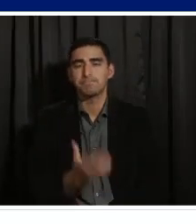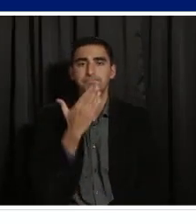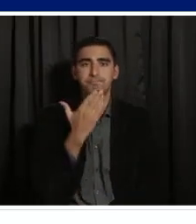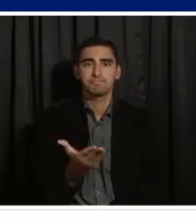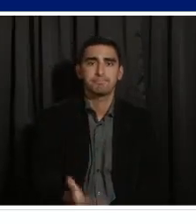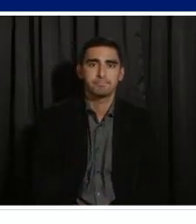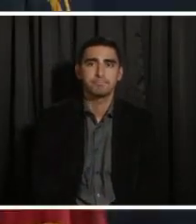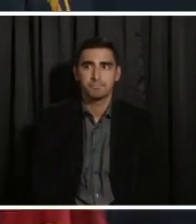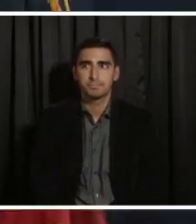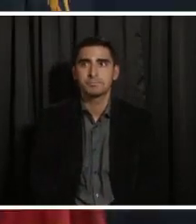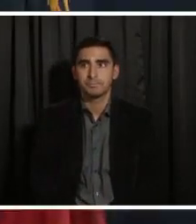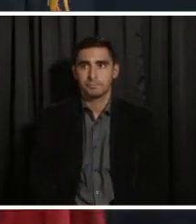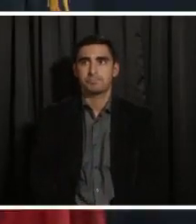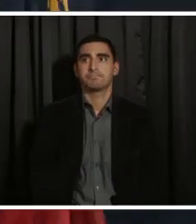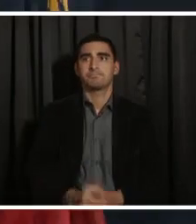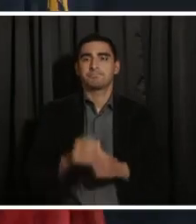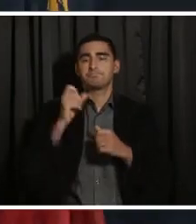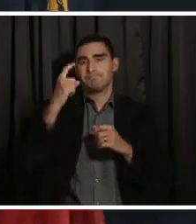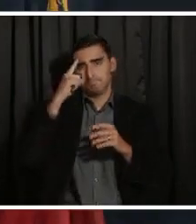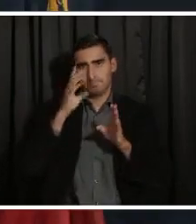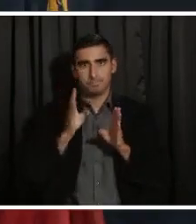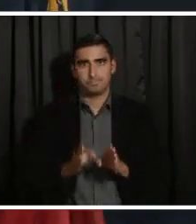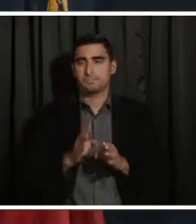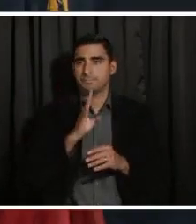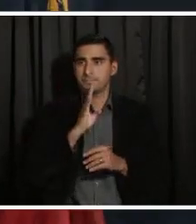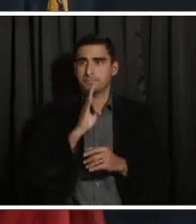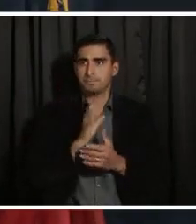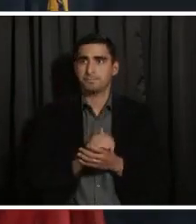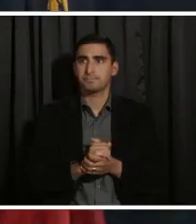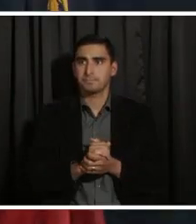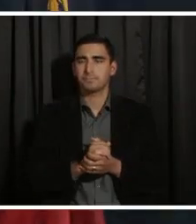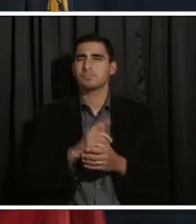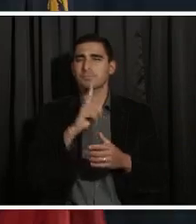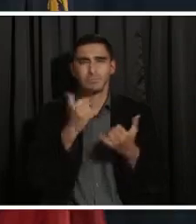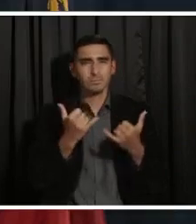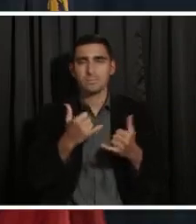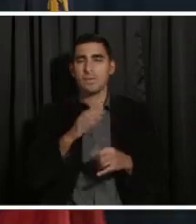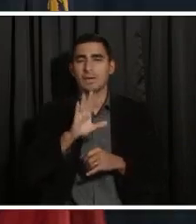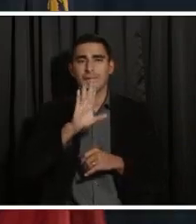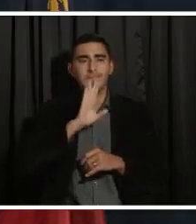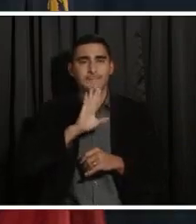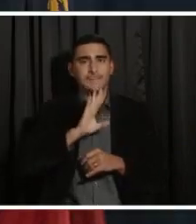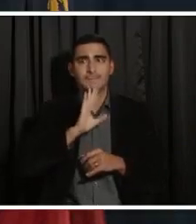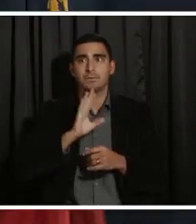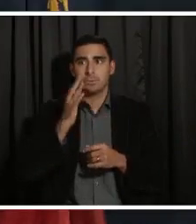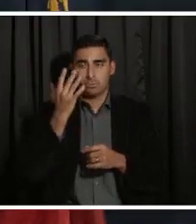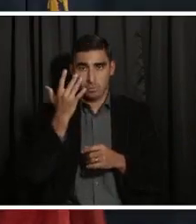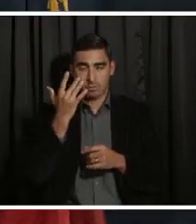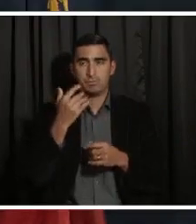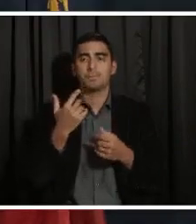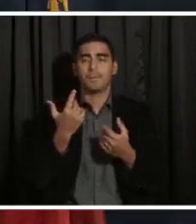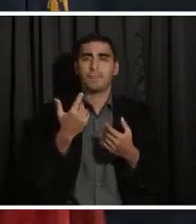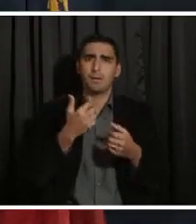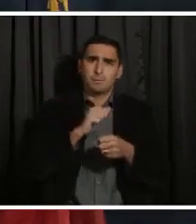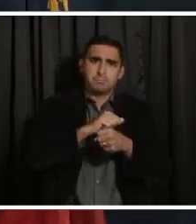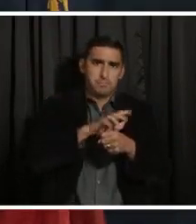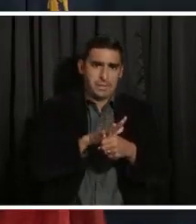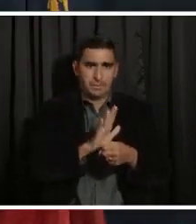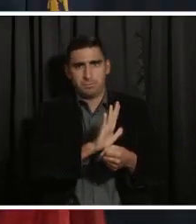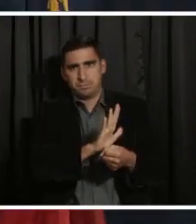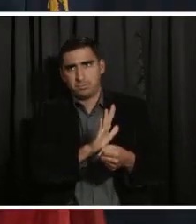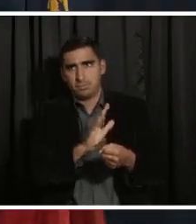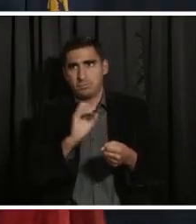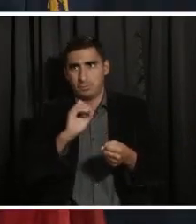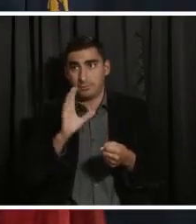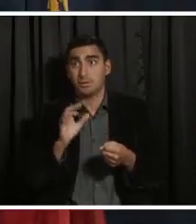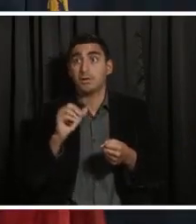And I think you can sense just sort of the frustration we have, because we have the ability to end the pandemic. It'd be over if we had